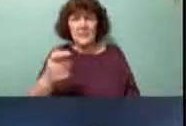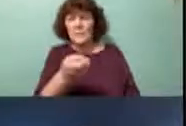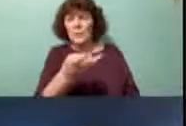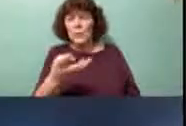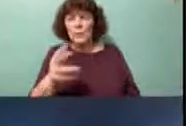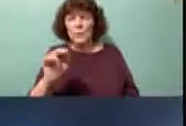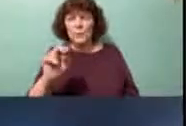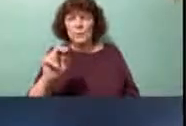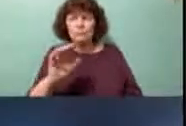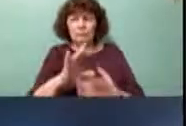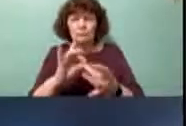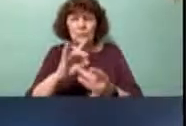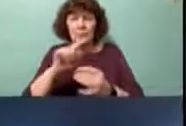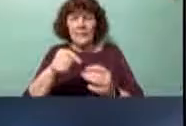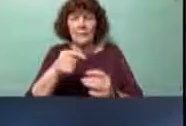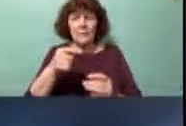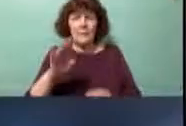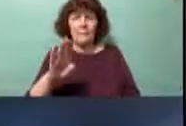point